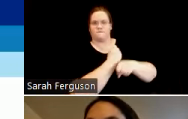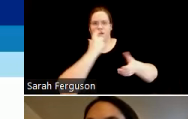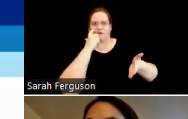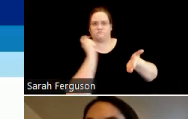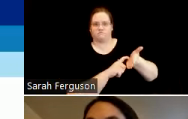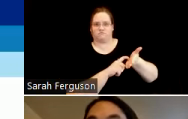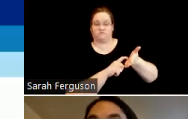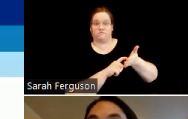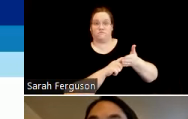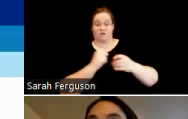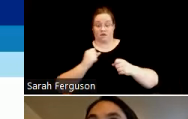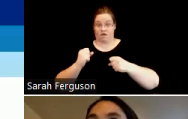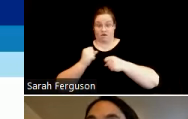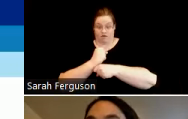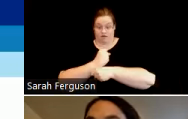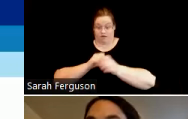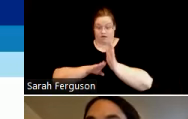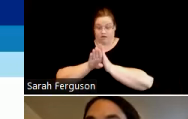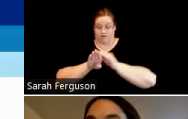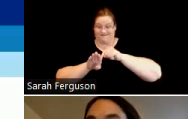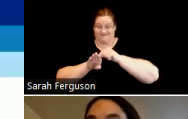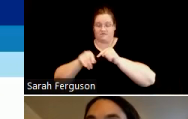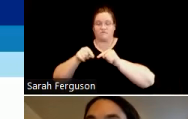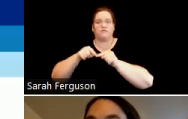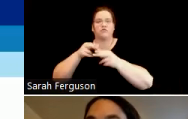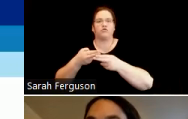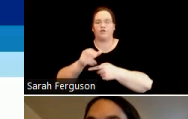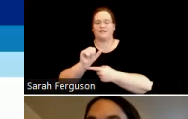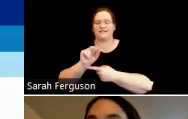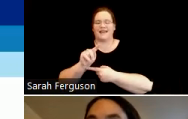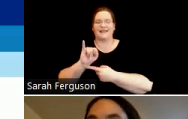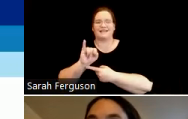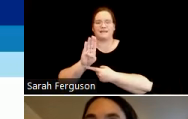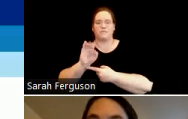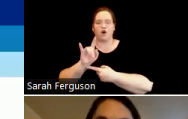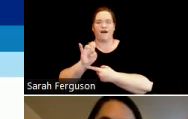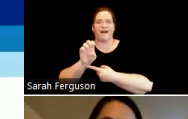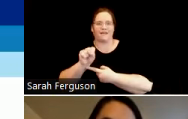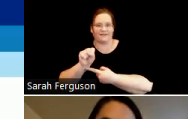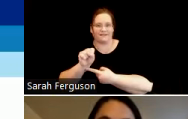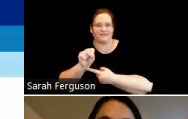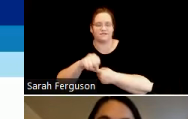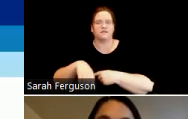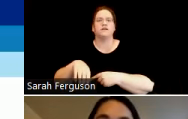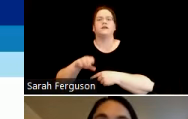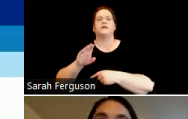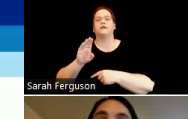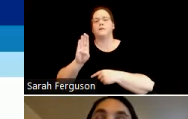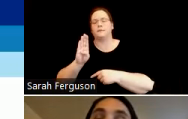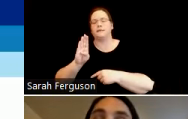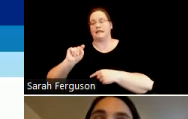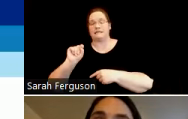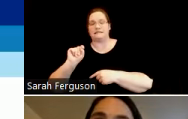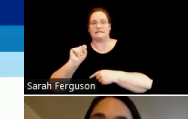antibodies can help prime our immune system with our B and our T cells, which are part of our immune